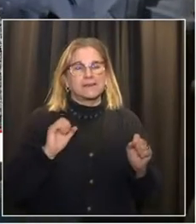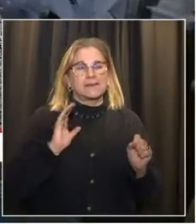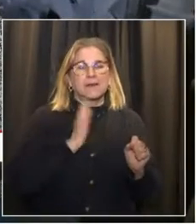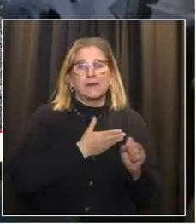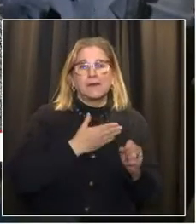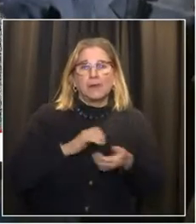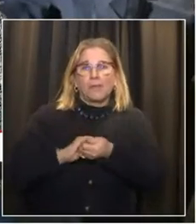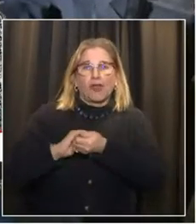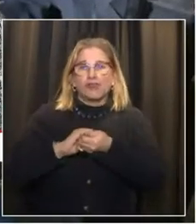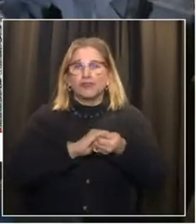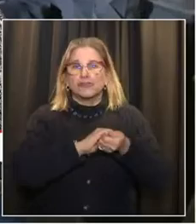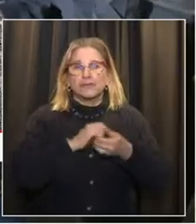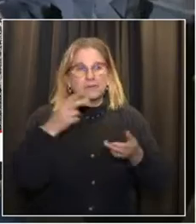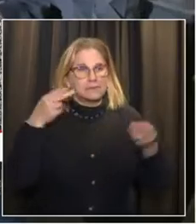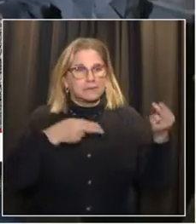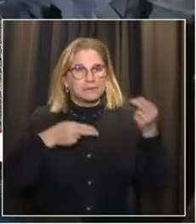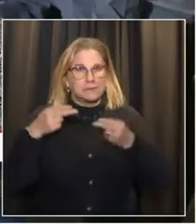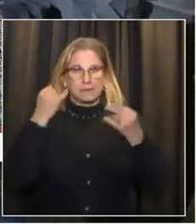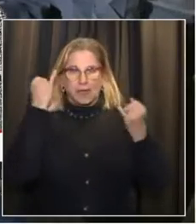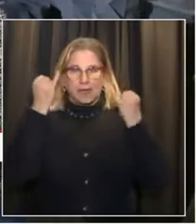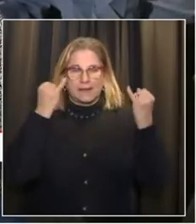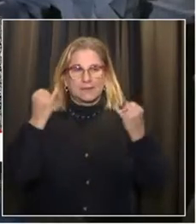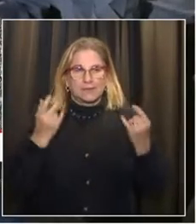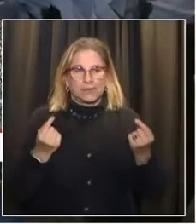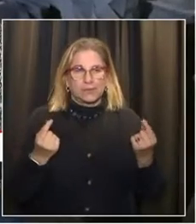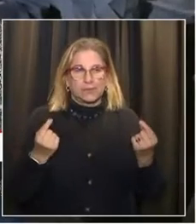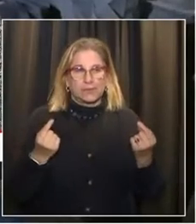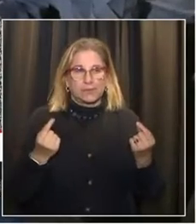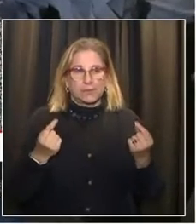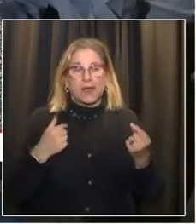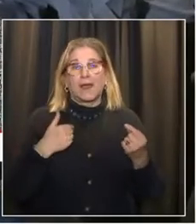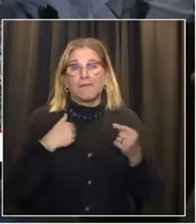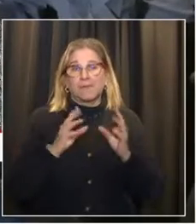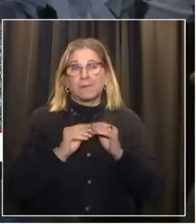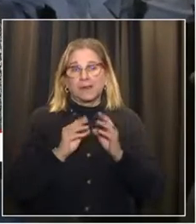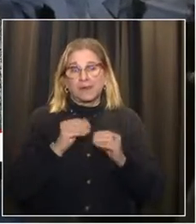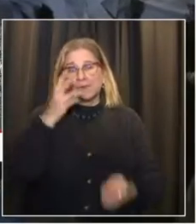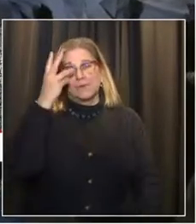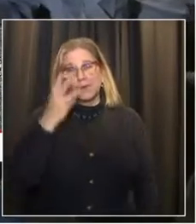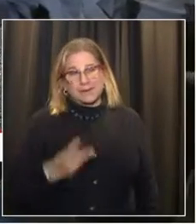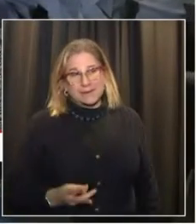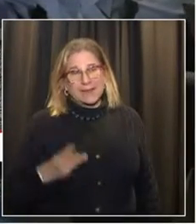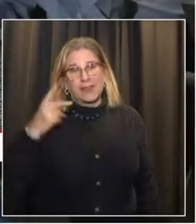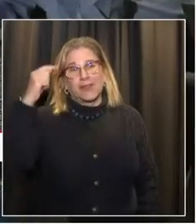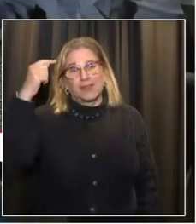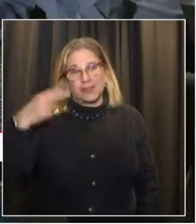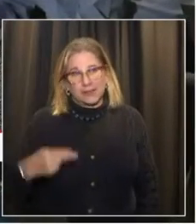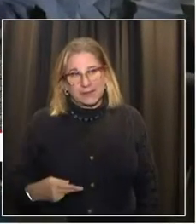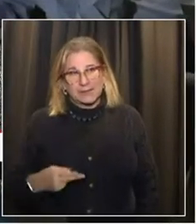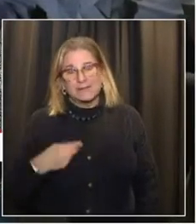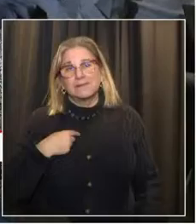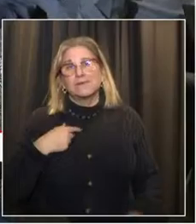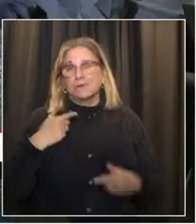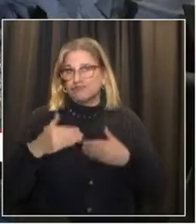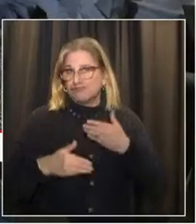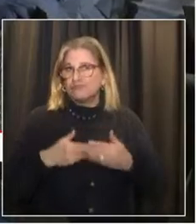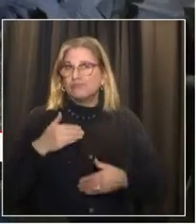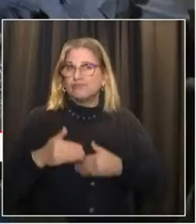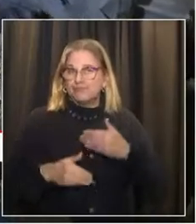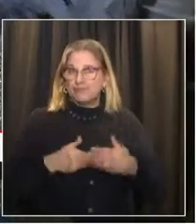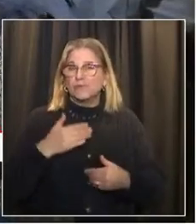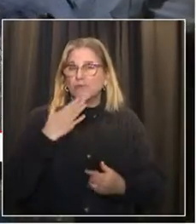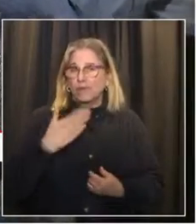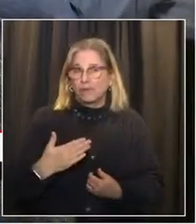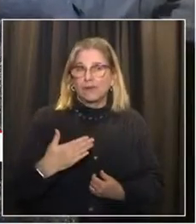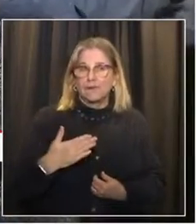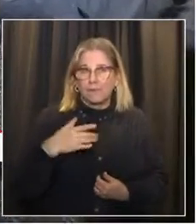We meet Wednesdays, Thursdays, and actually all through the weekend to really address some of the collective,